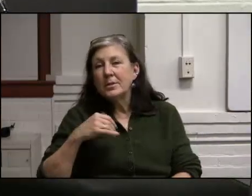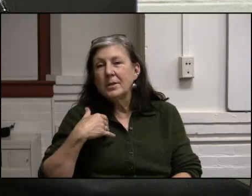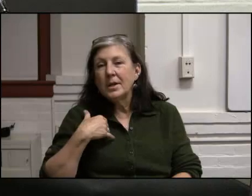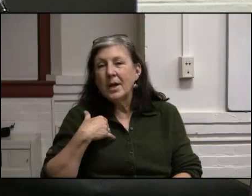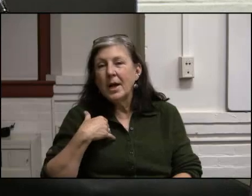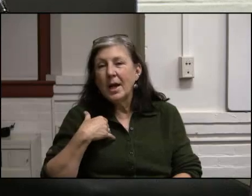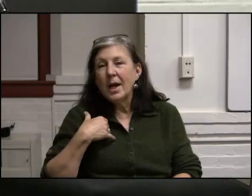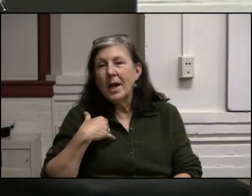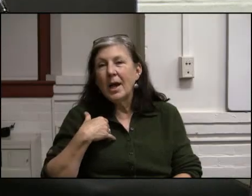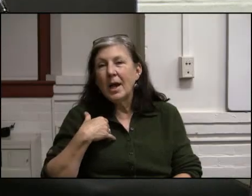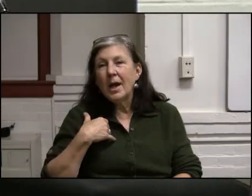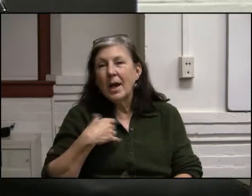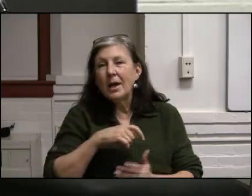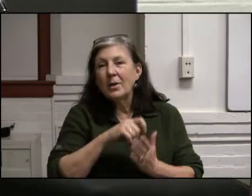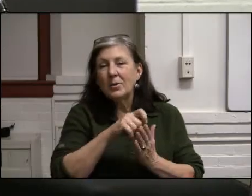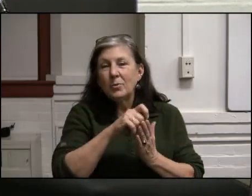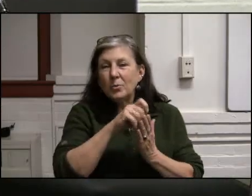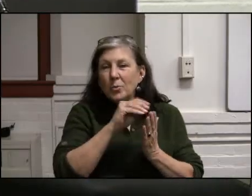so. Yeah.